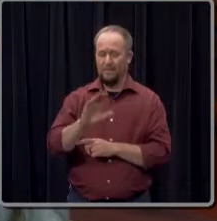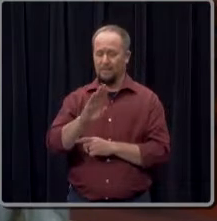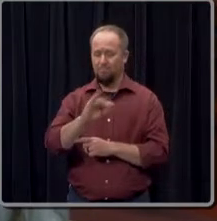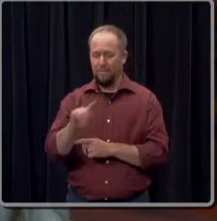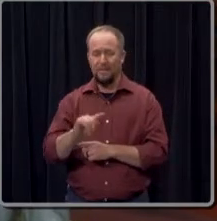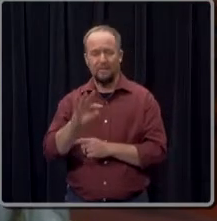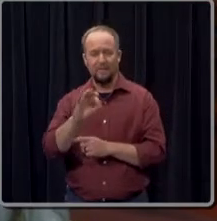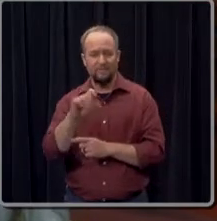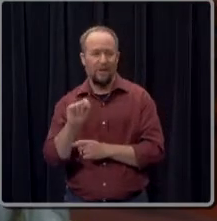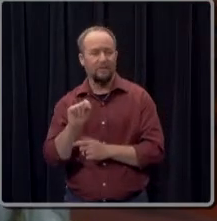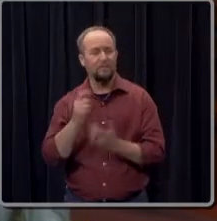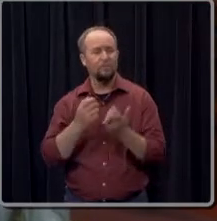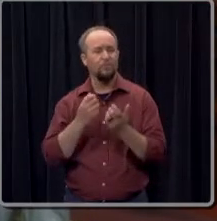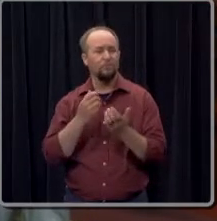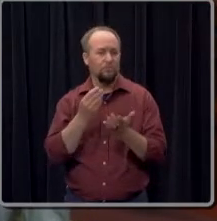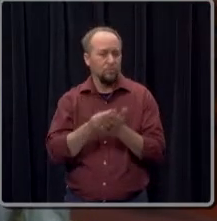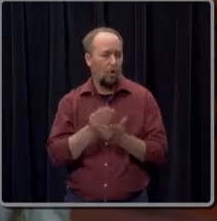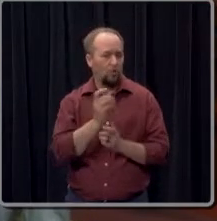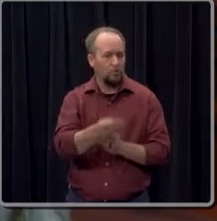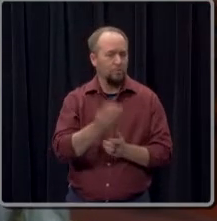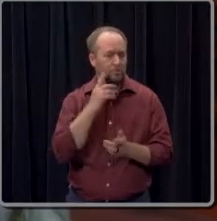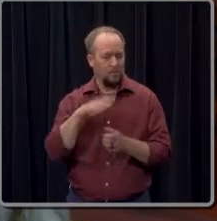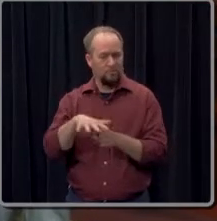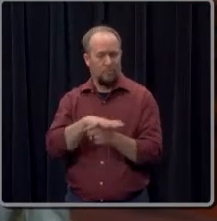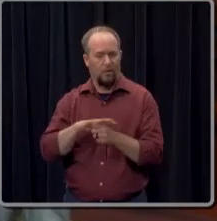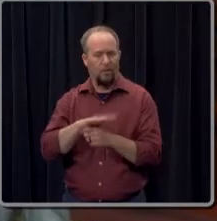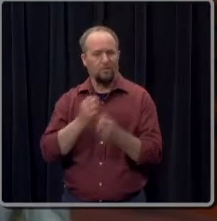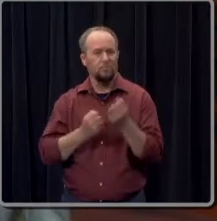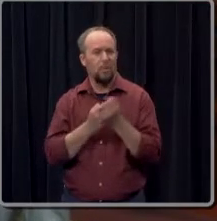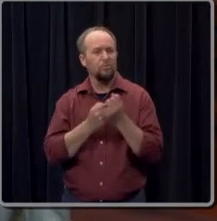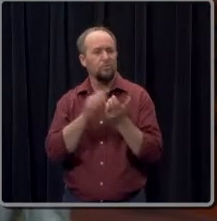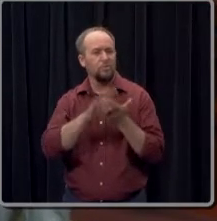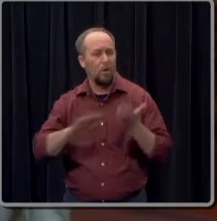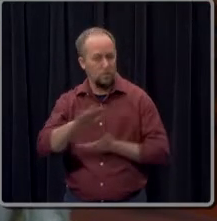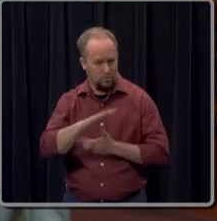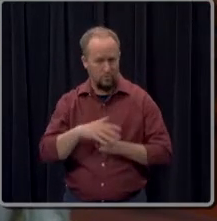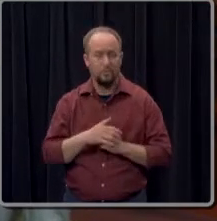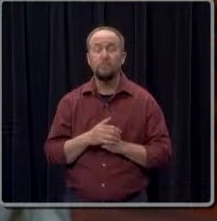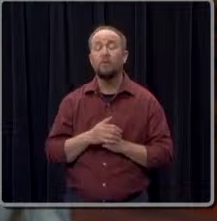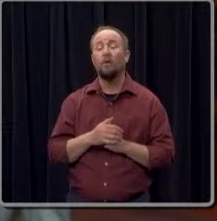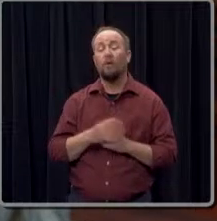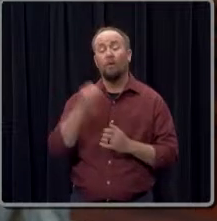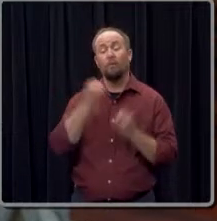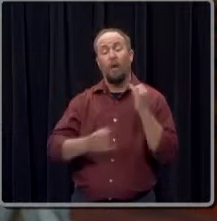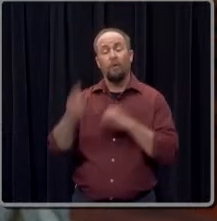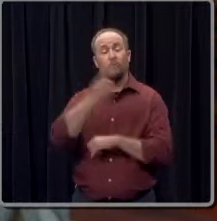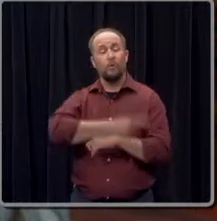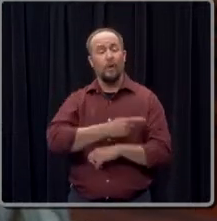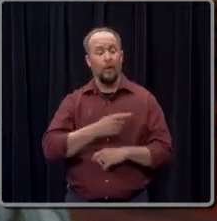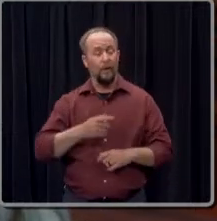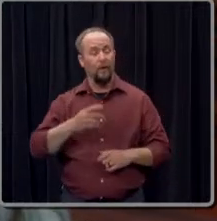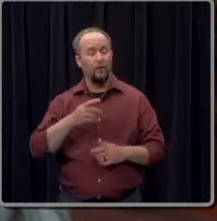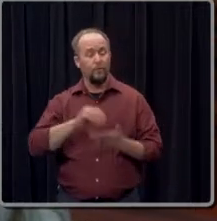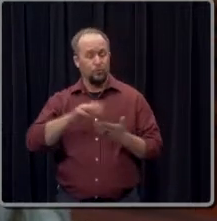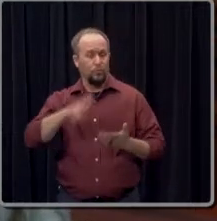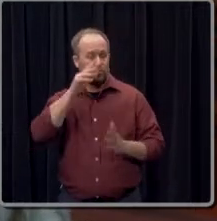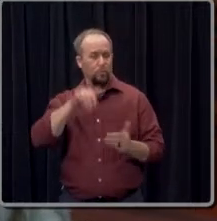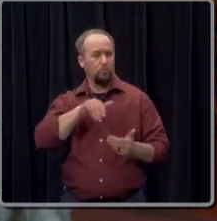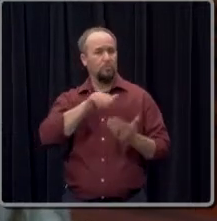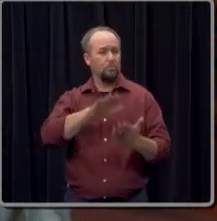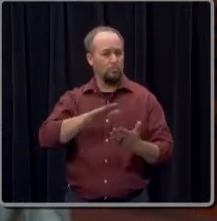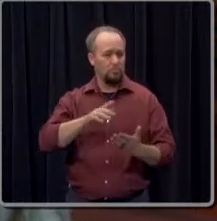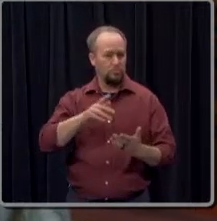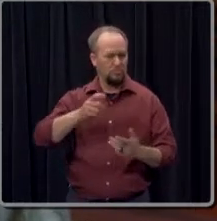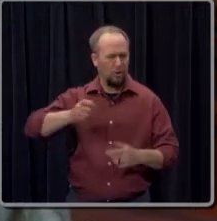at sponsoring area colleges. The final day consisted of students presenting to a judge in a preliminary round to determine